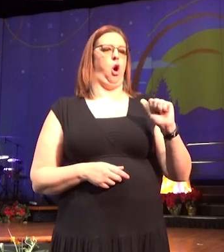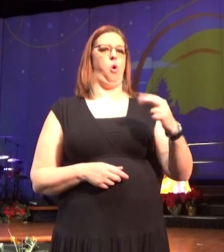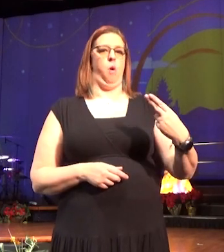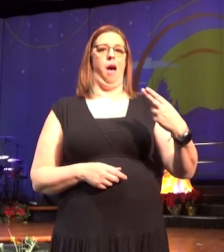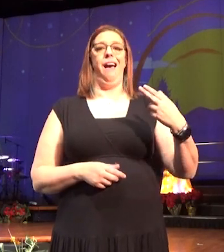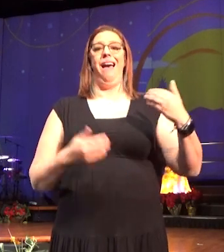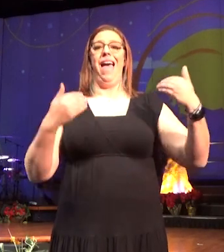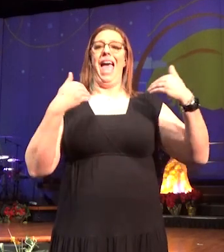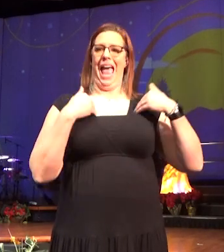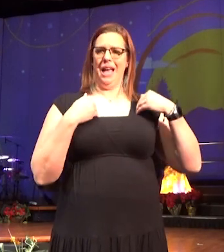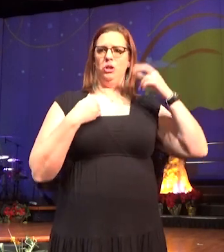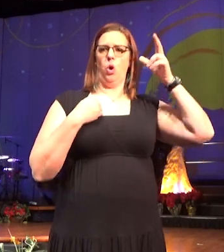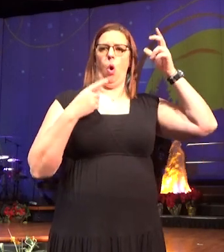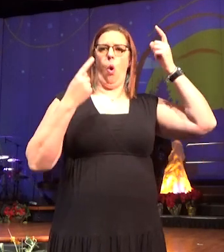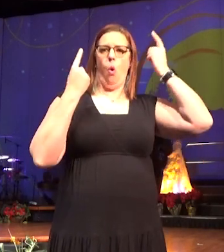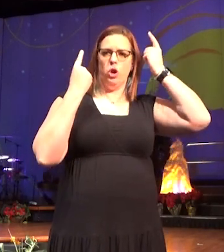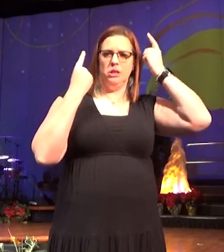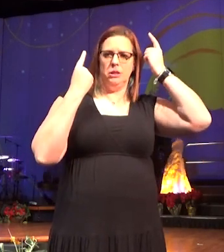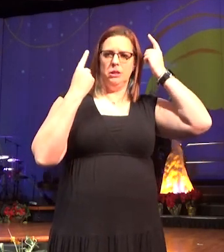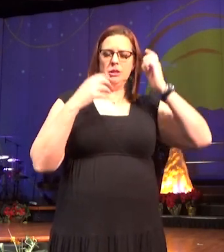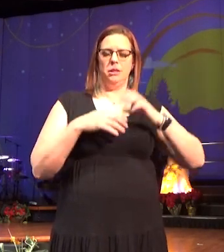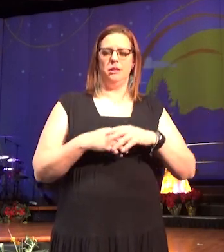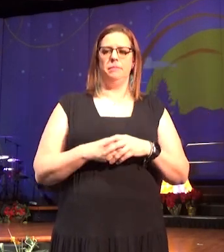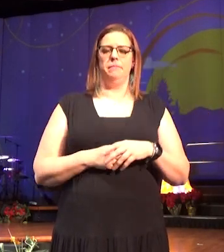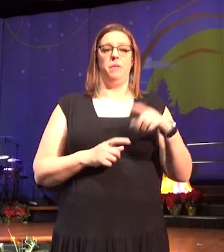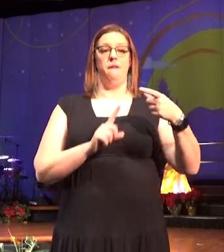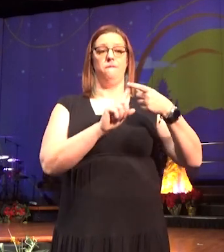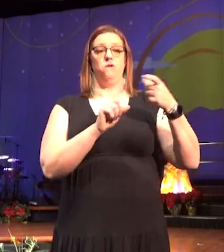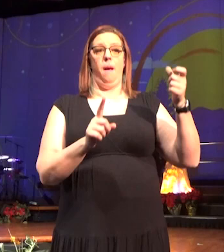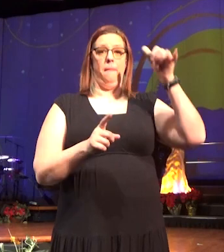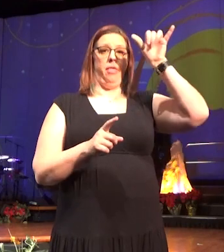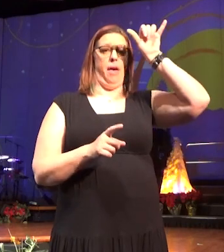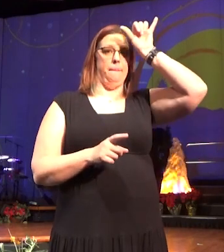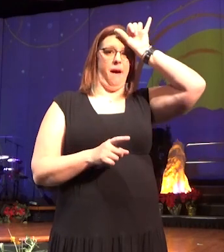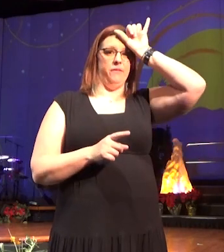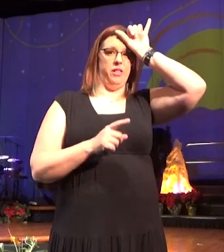And the has horns comes from the buffalo.